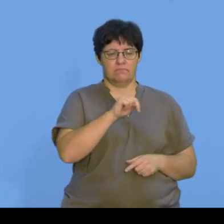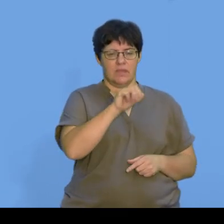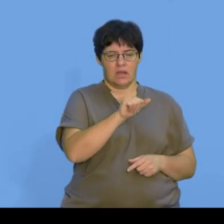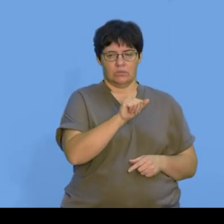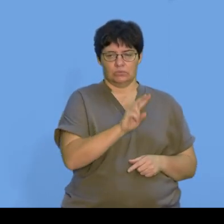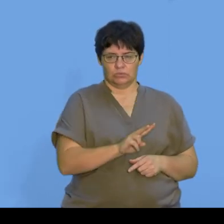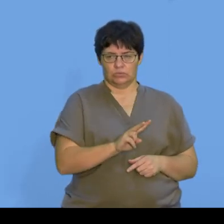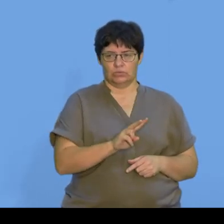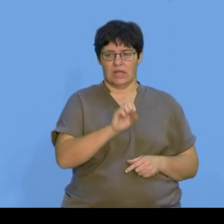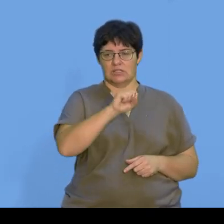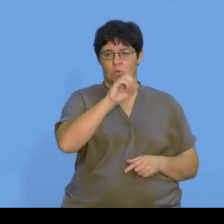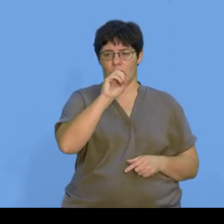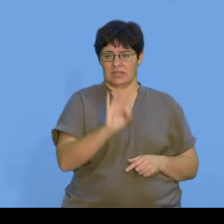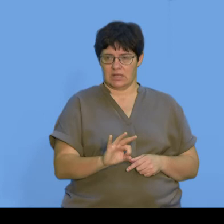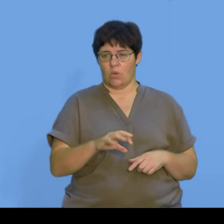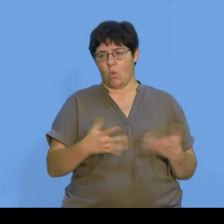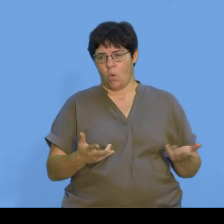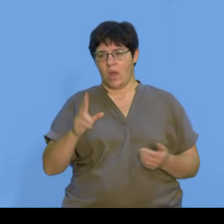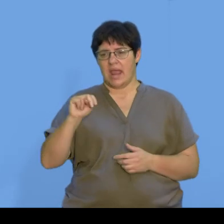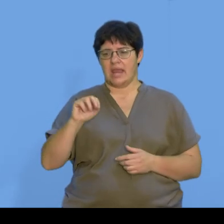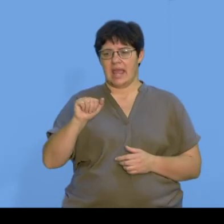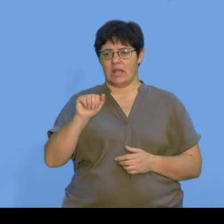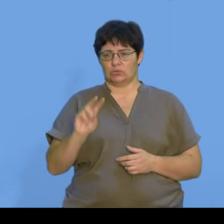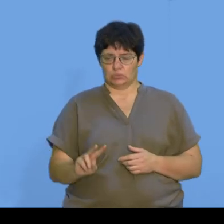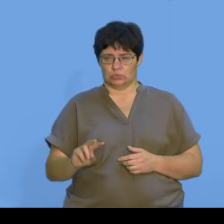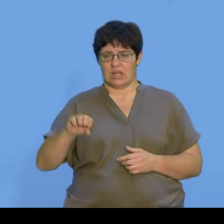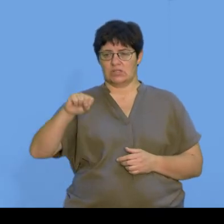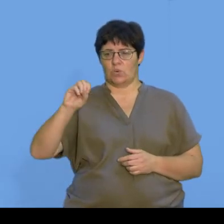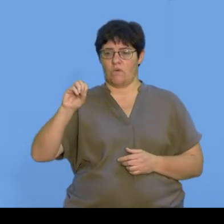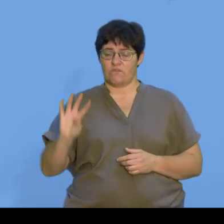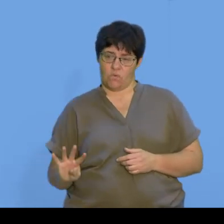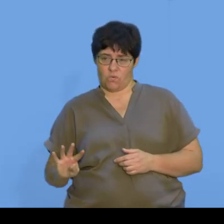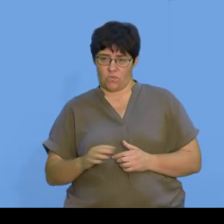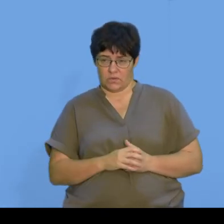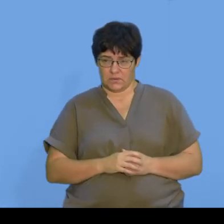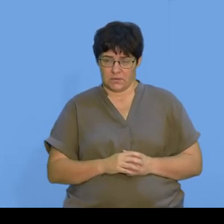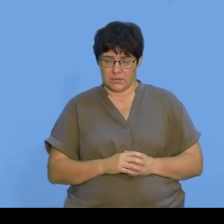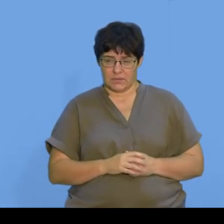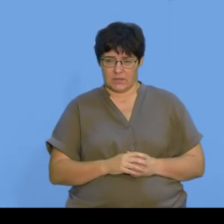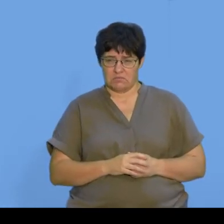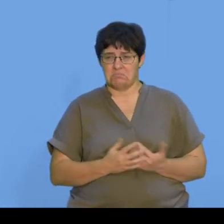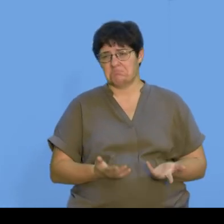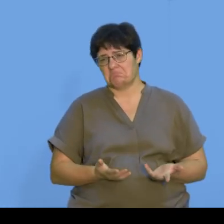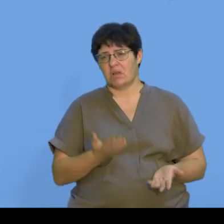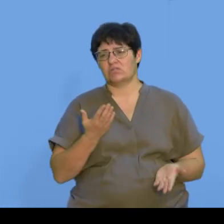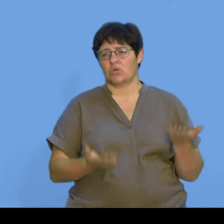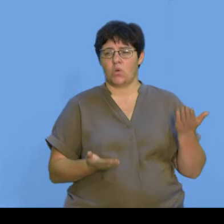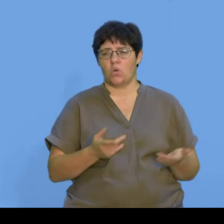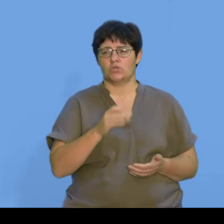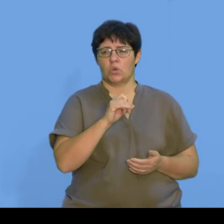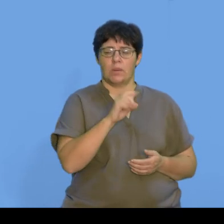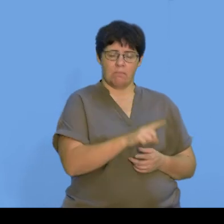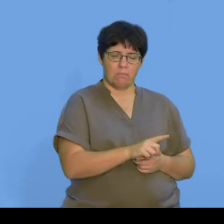sodium sulfate. Okay, now if you look at the percentage by mass, let's say for argument's sake, compare